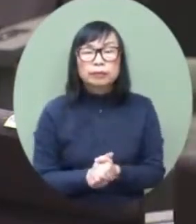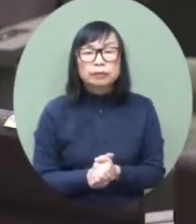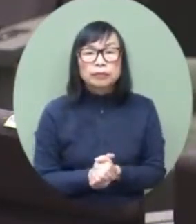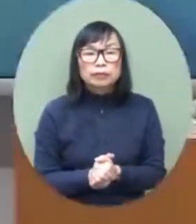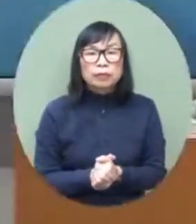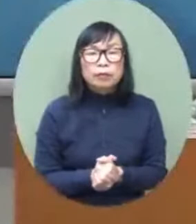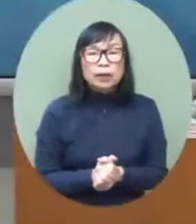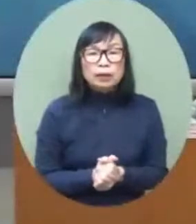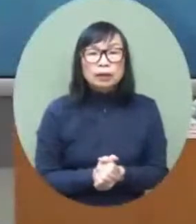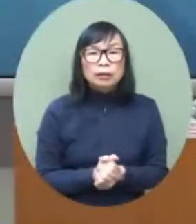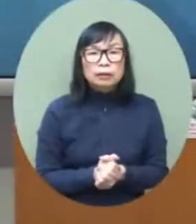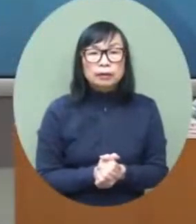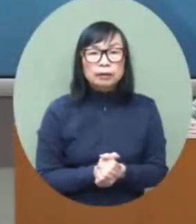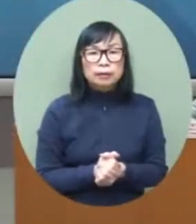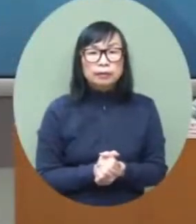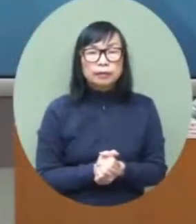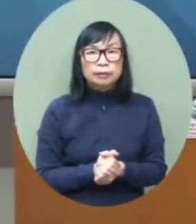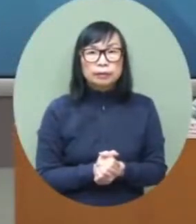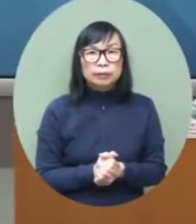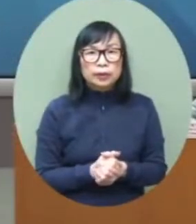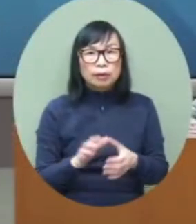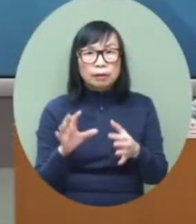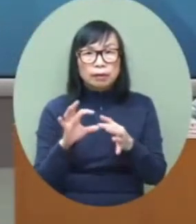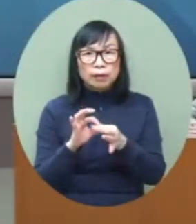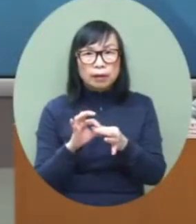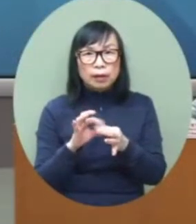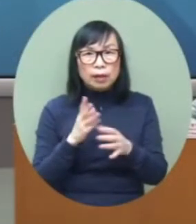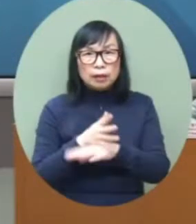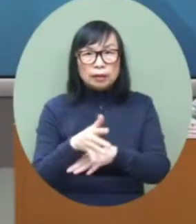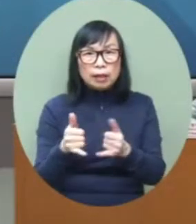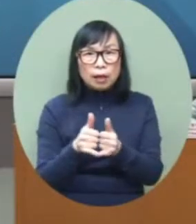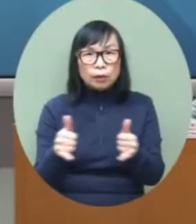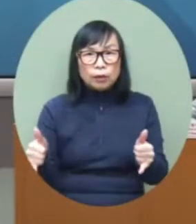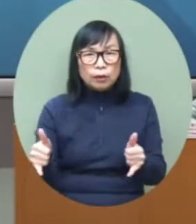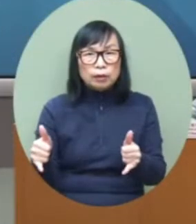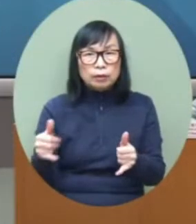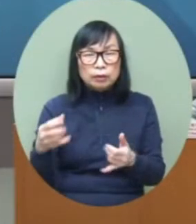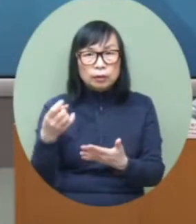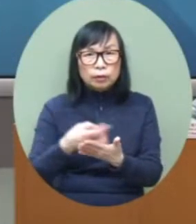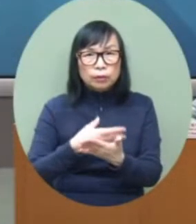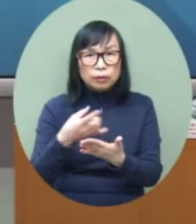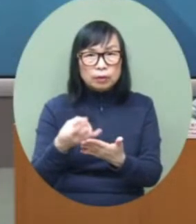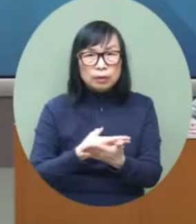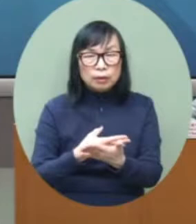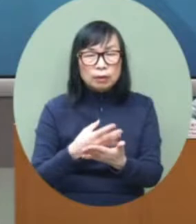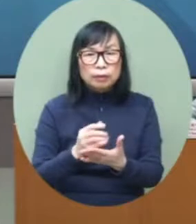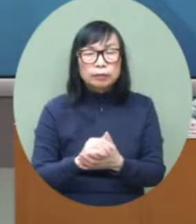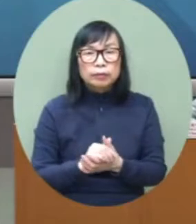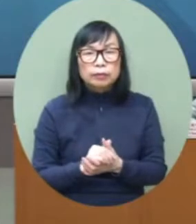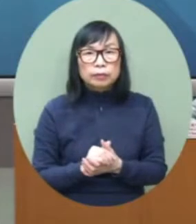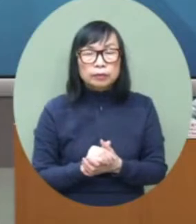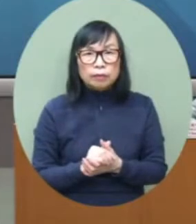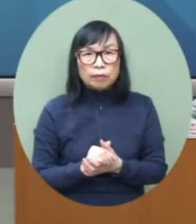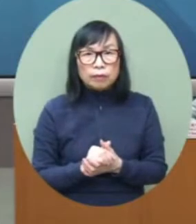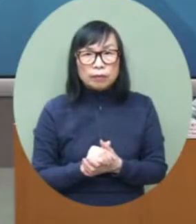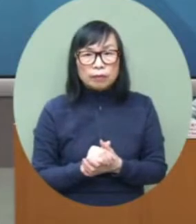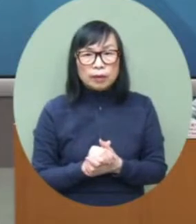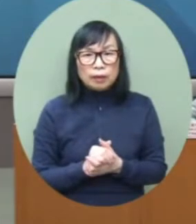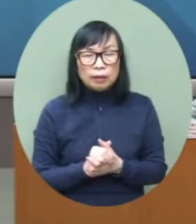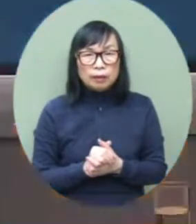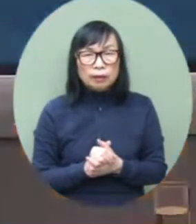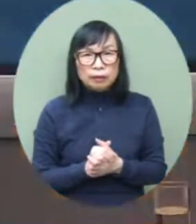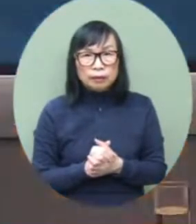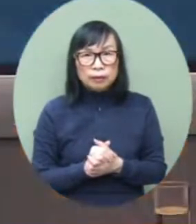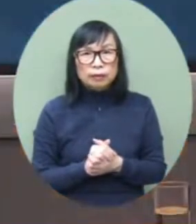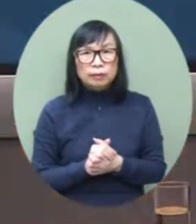For any particular social distancing measure that we have implemented, is not easy to single